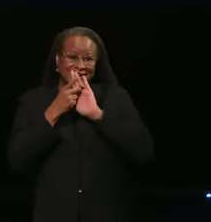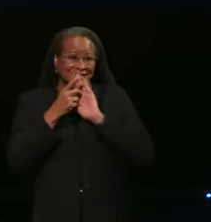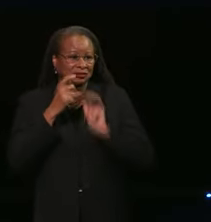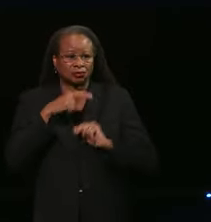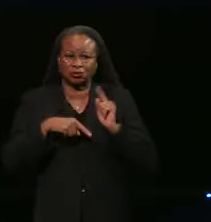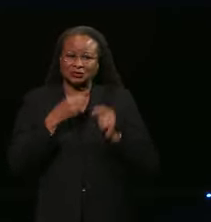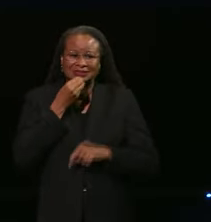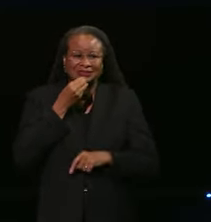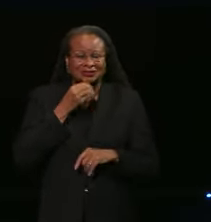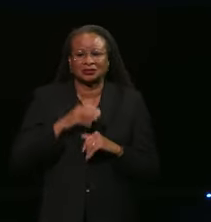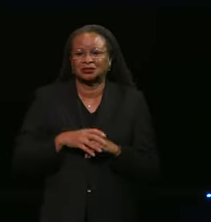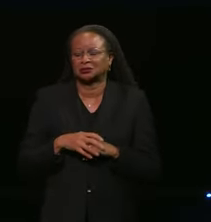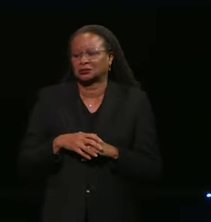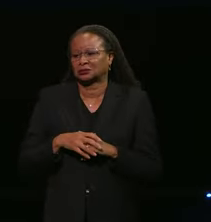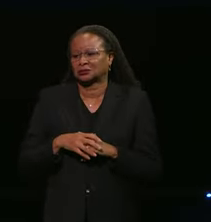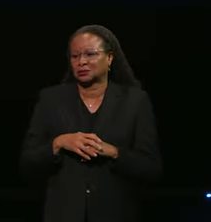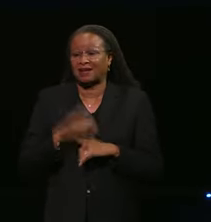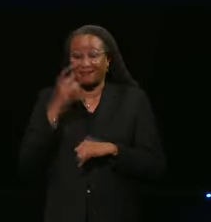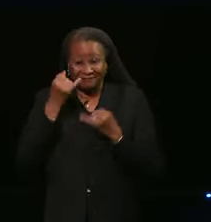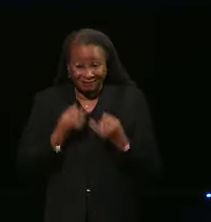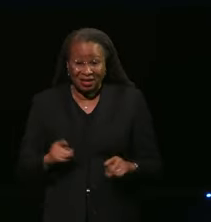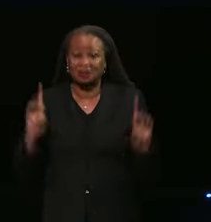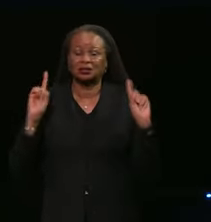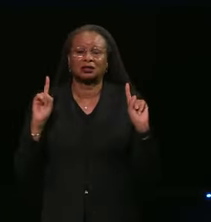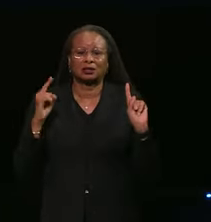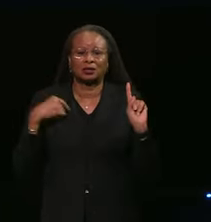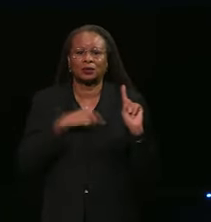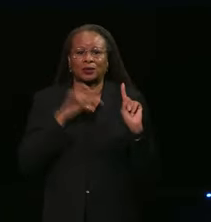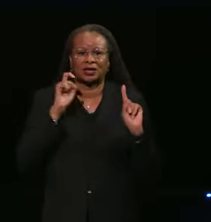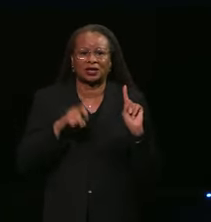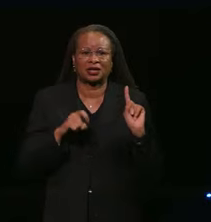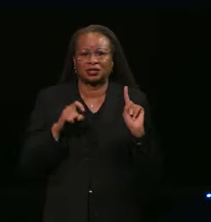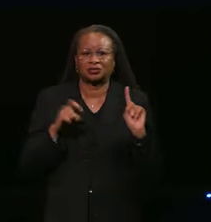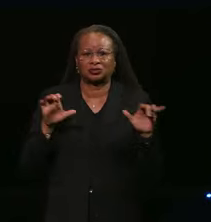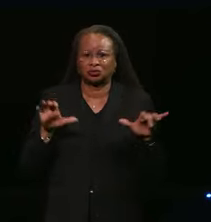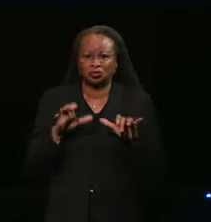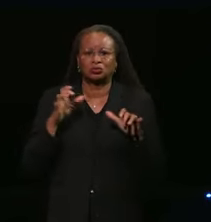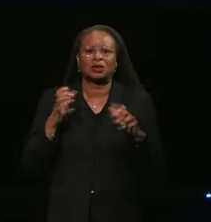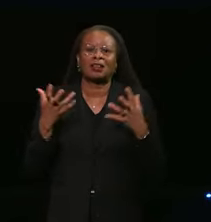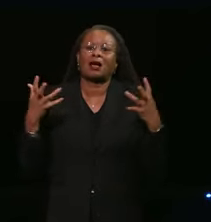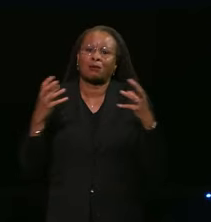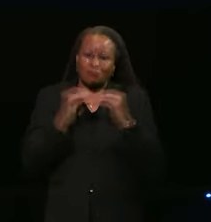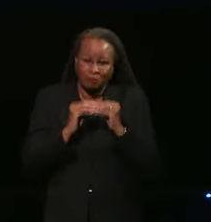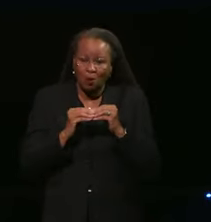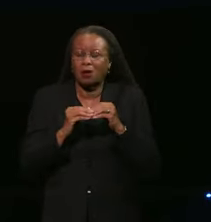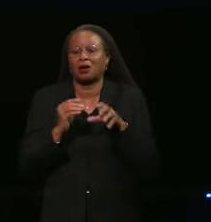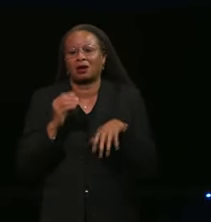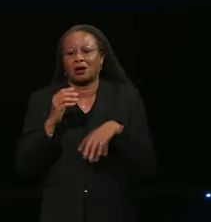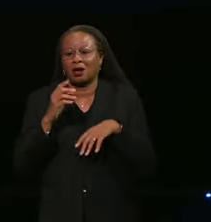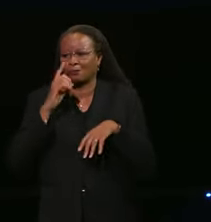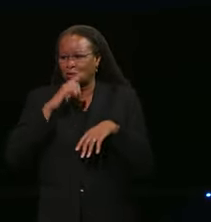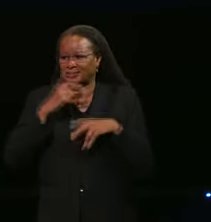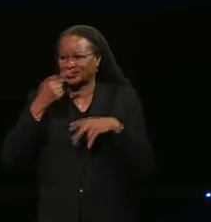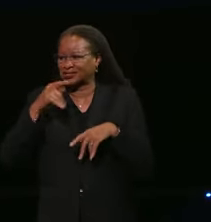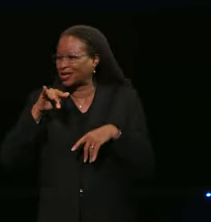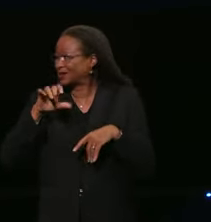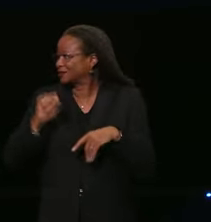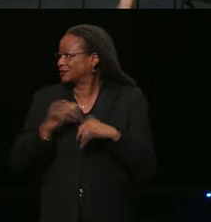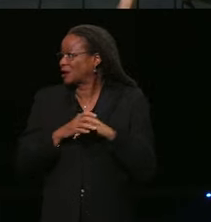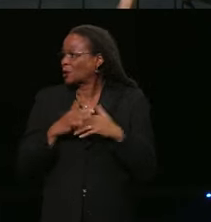they went through, that finally we didn't have to do so much prosthetics. And Once I don't say